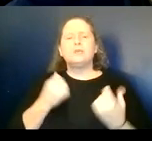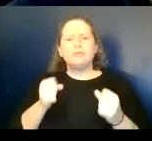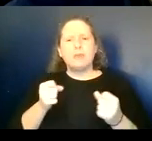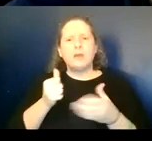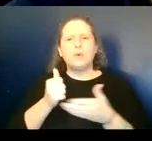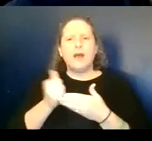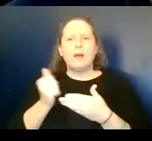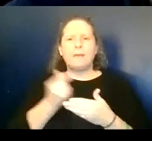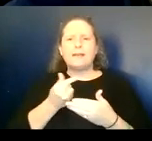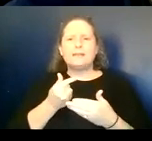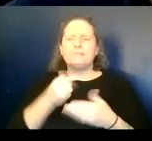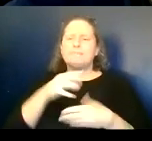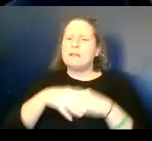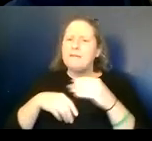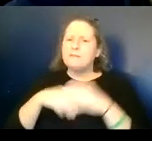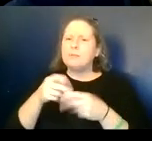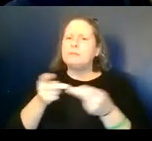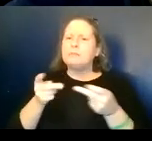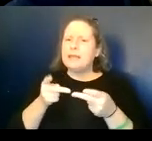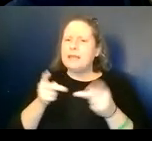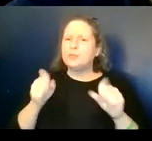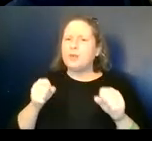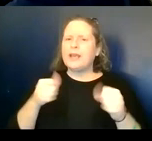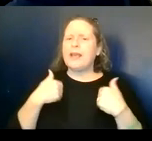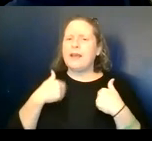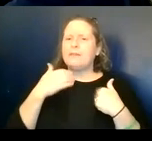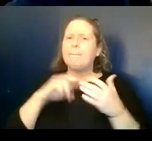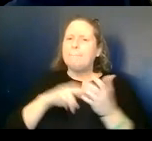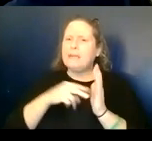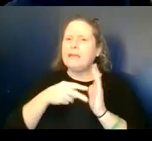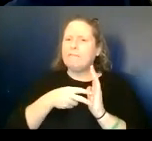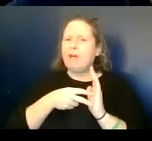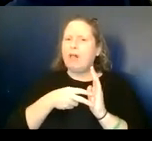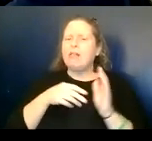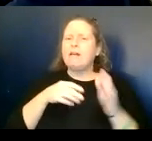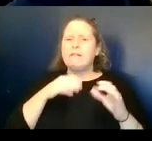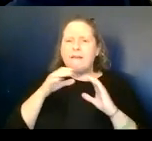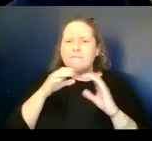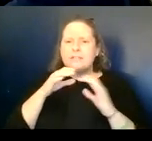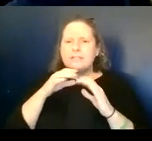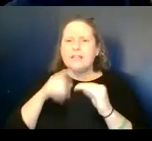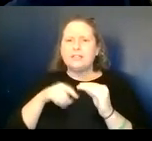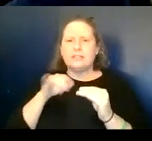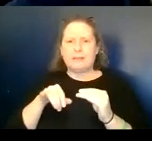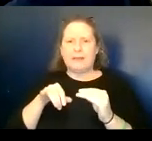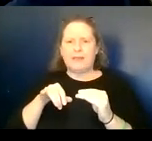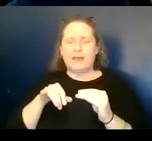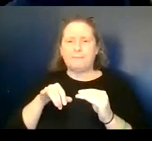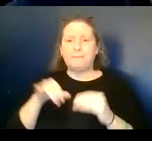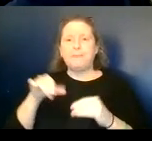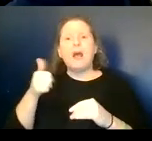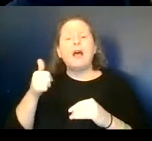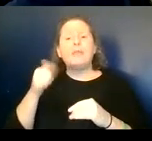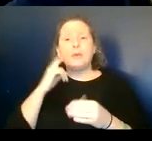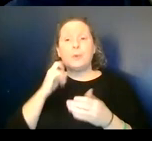have meaningful conversations about this. And just to put another note out there, that people with disabilities,